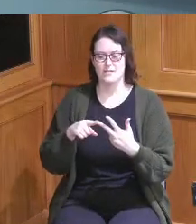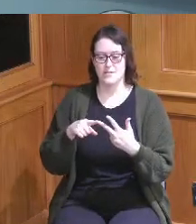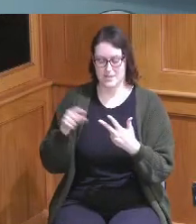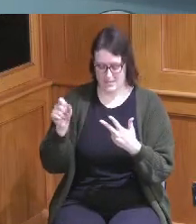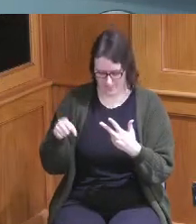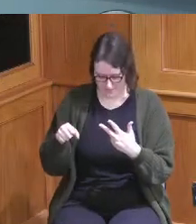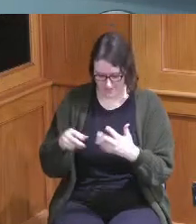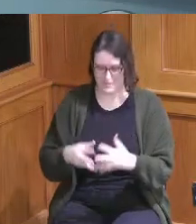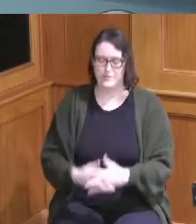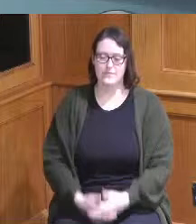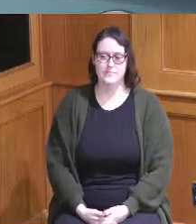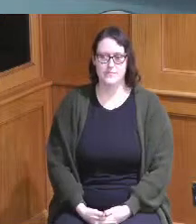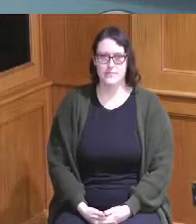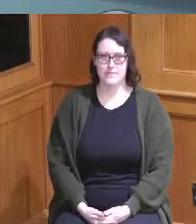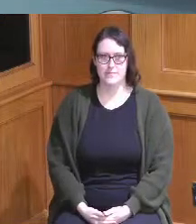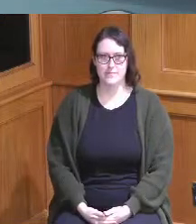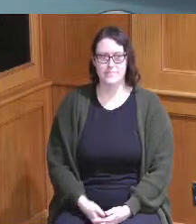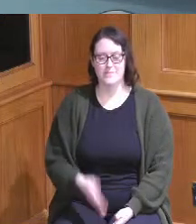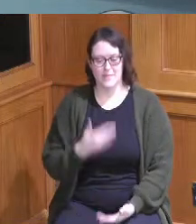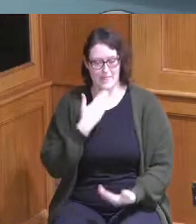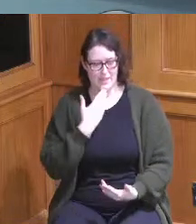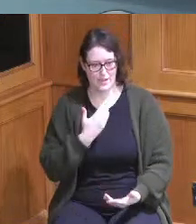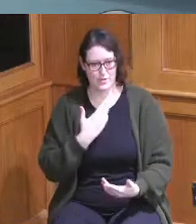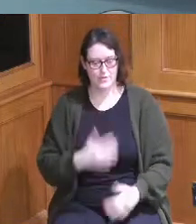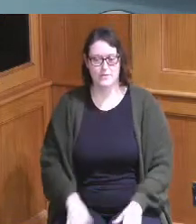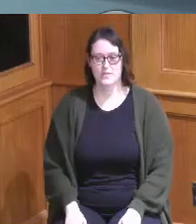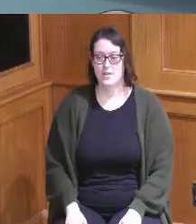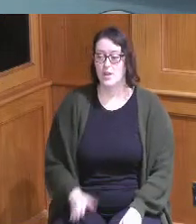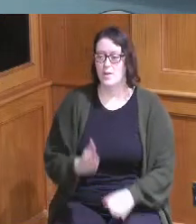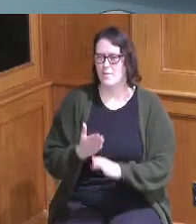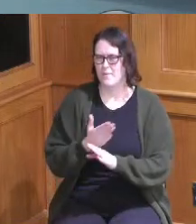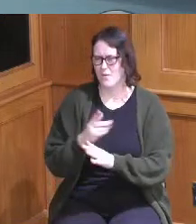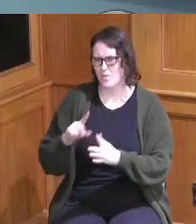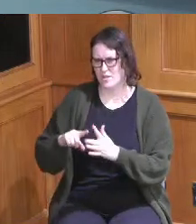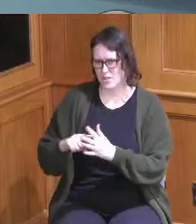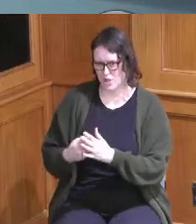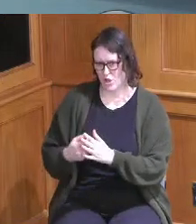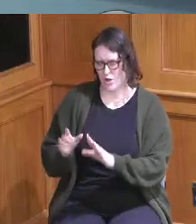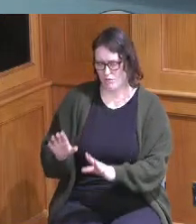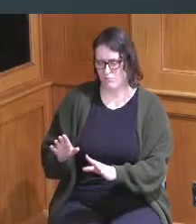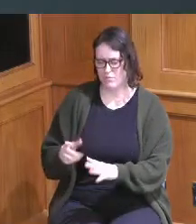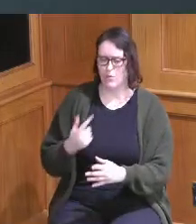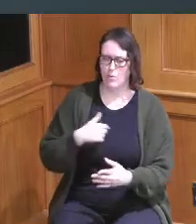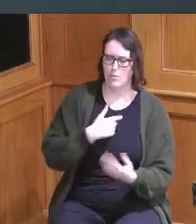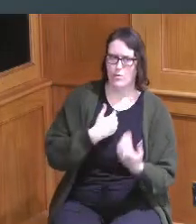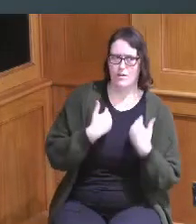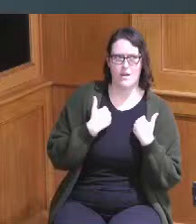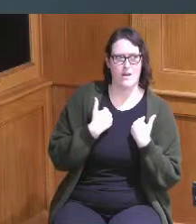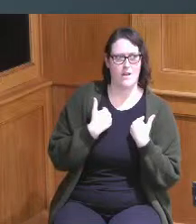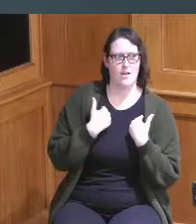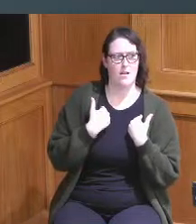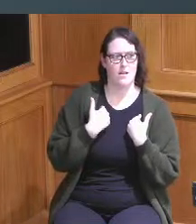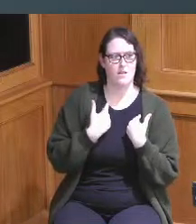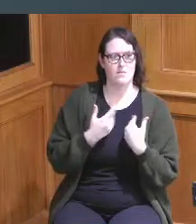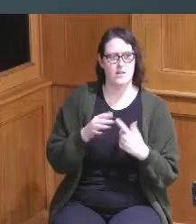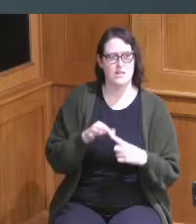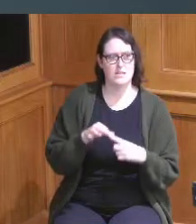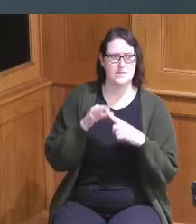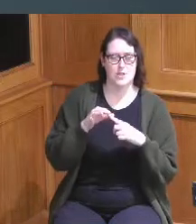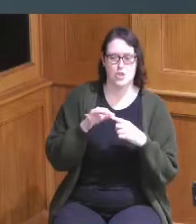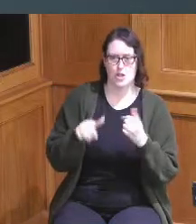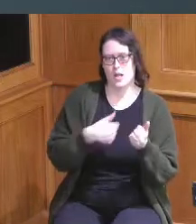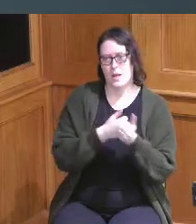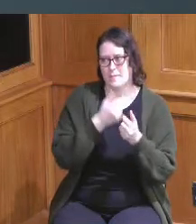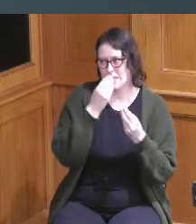Summer Dumas. Yes. Thank you. Before we get started, we had a special